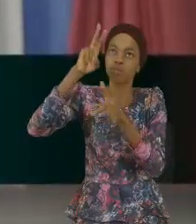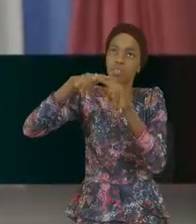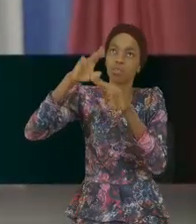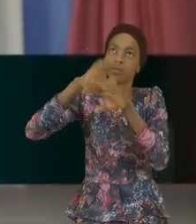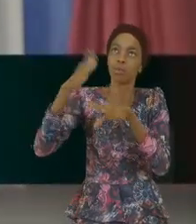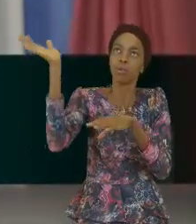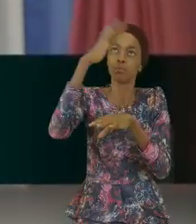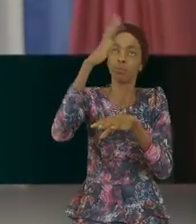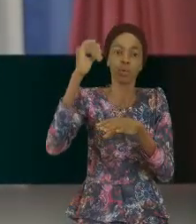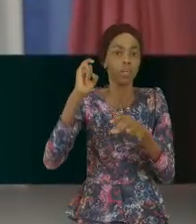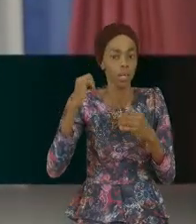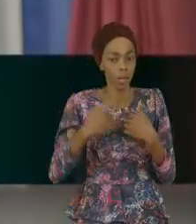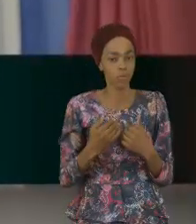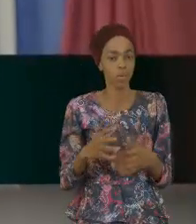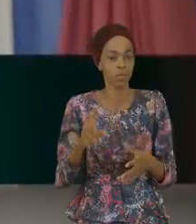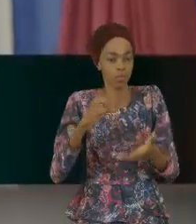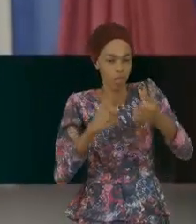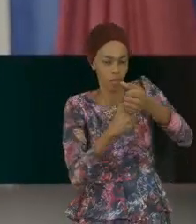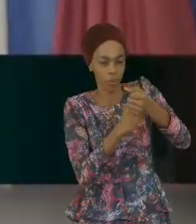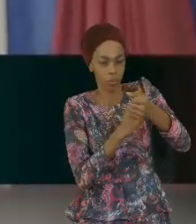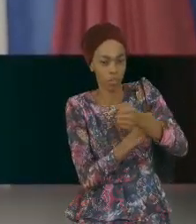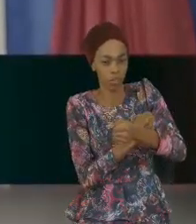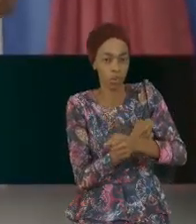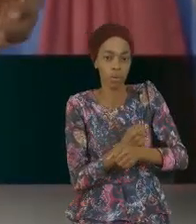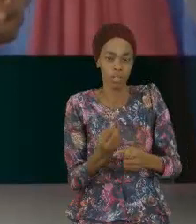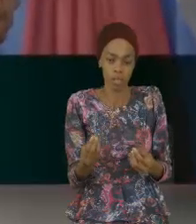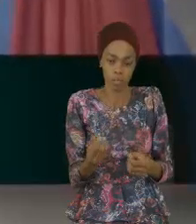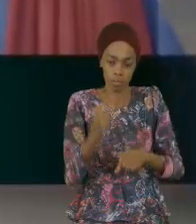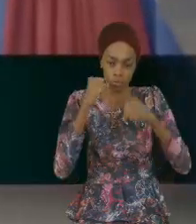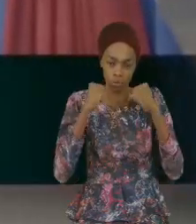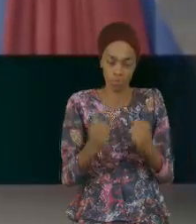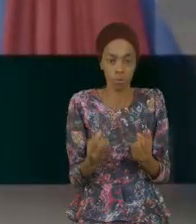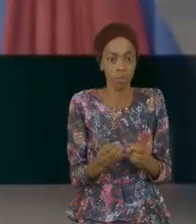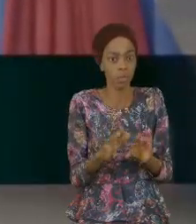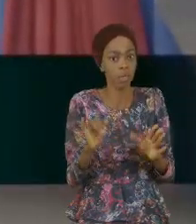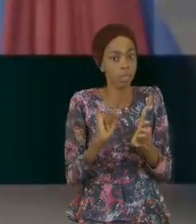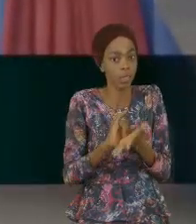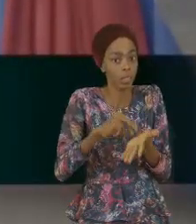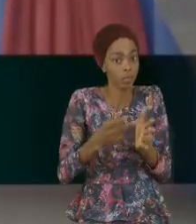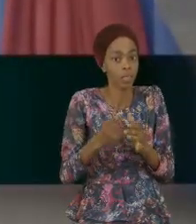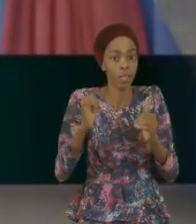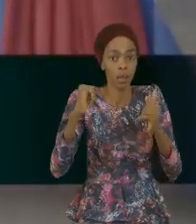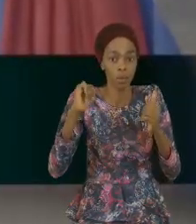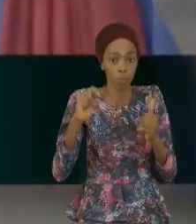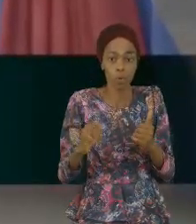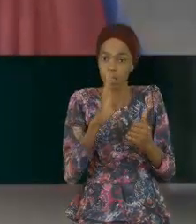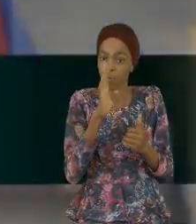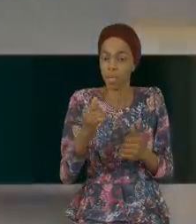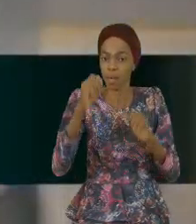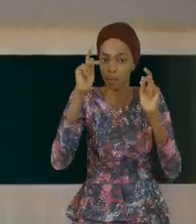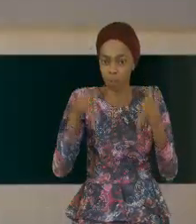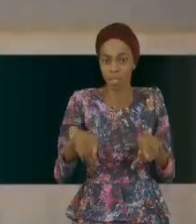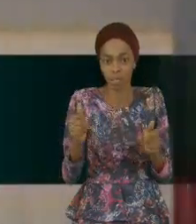the solid ground. That means he has to be a person that has foundation. Number